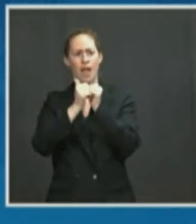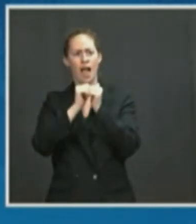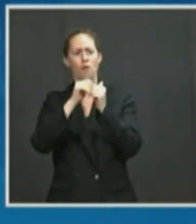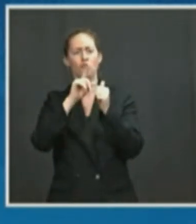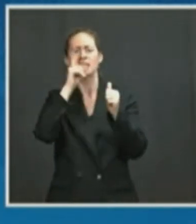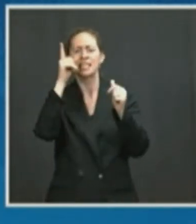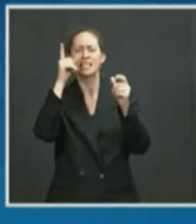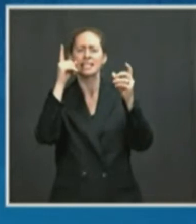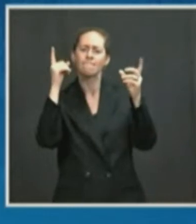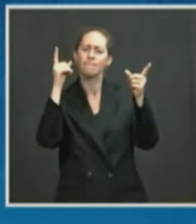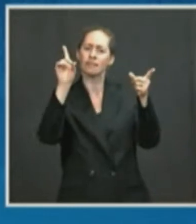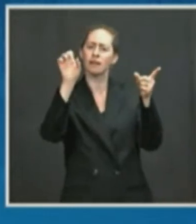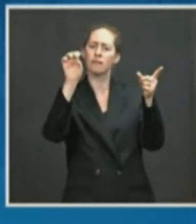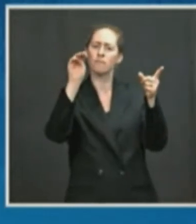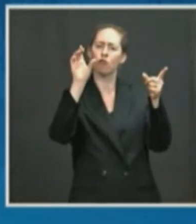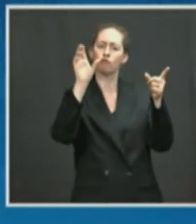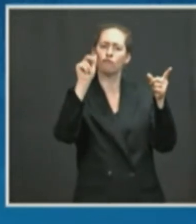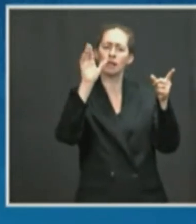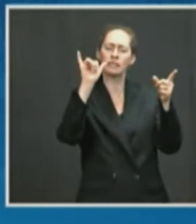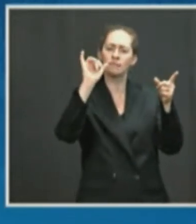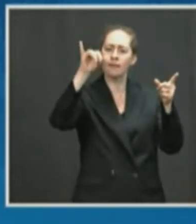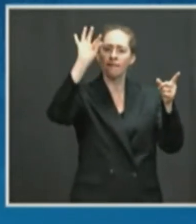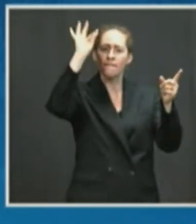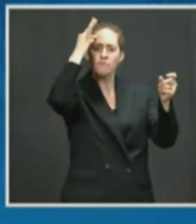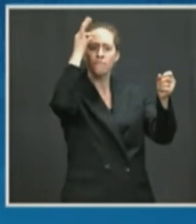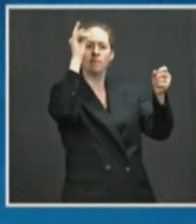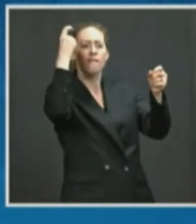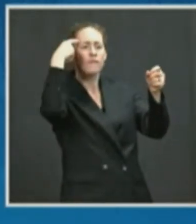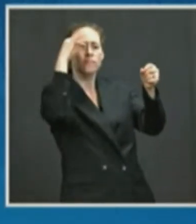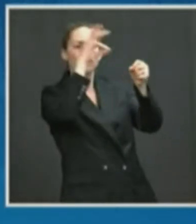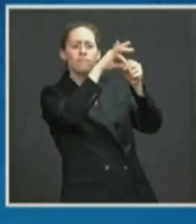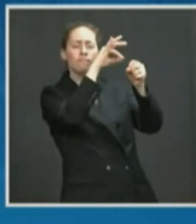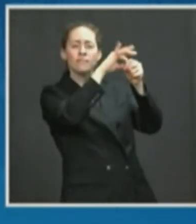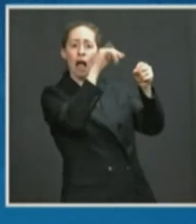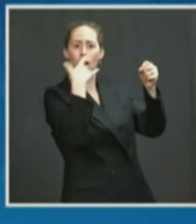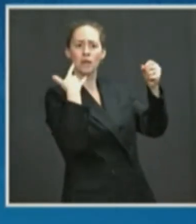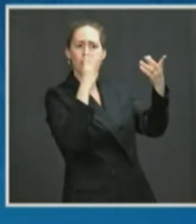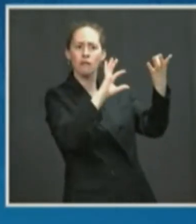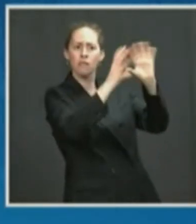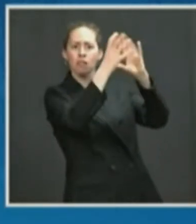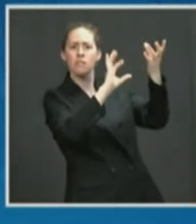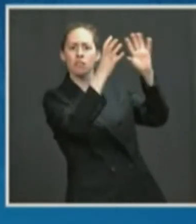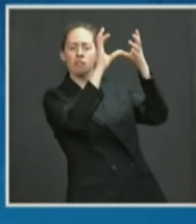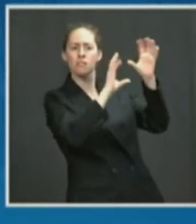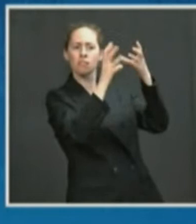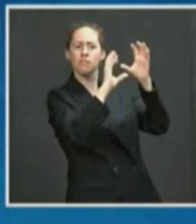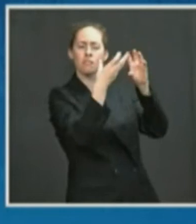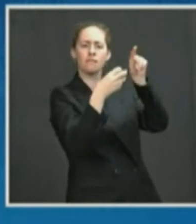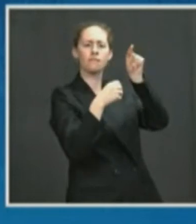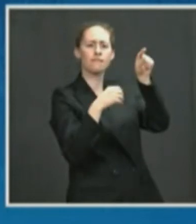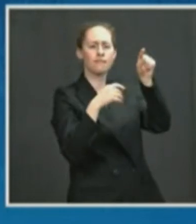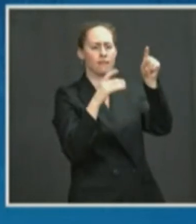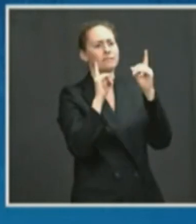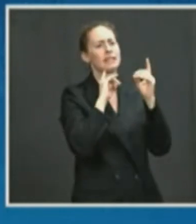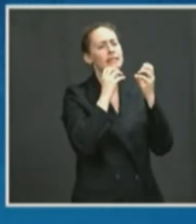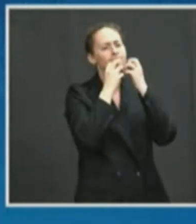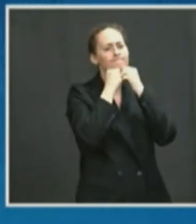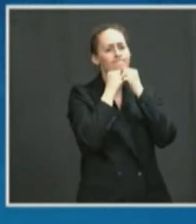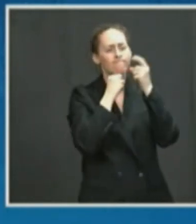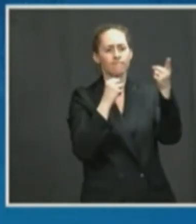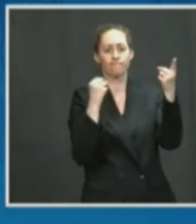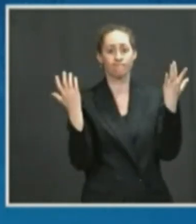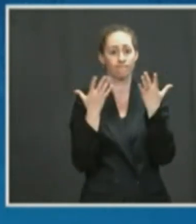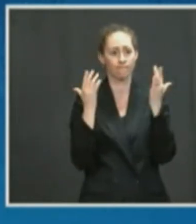are under attack, one essential ingredient of our priorities must be to fight